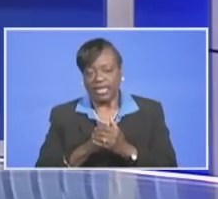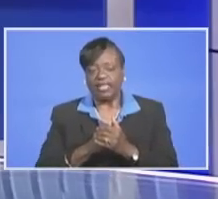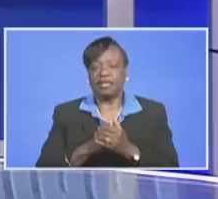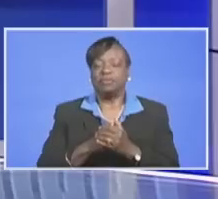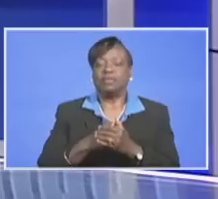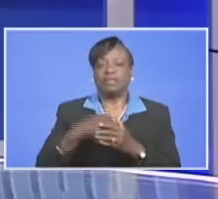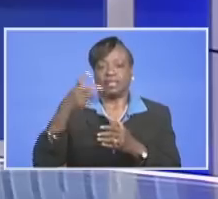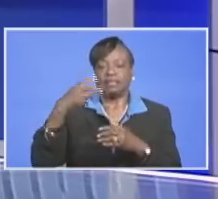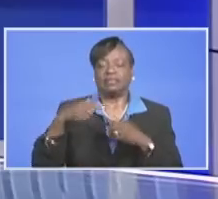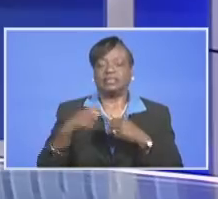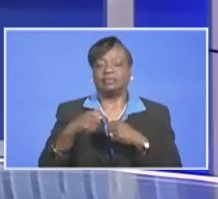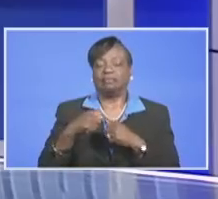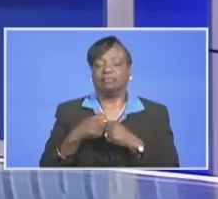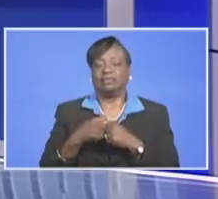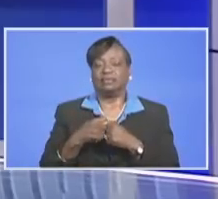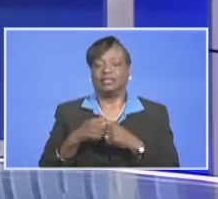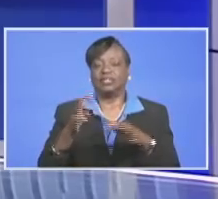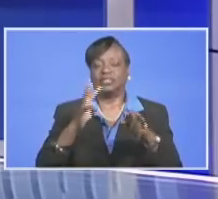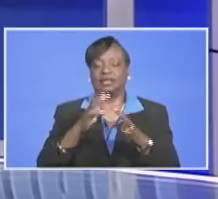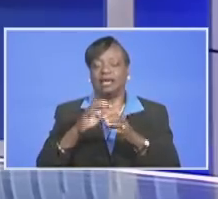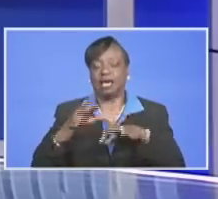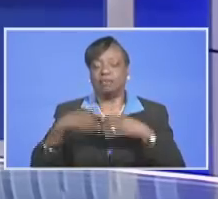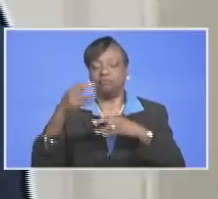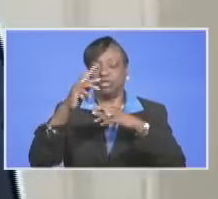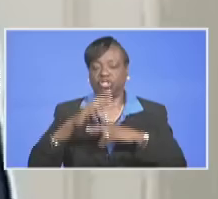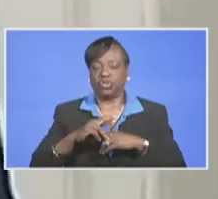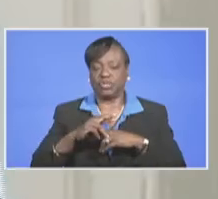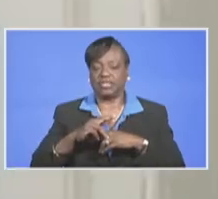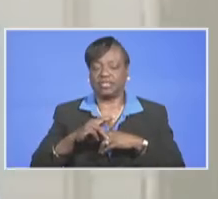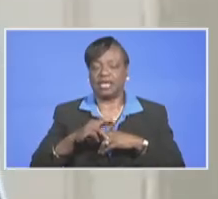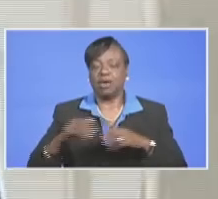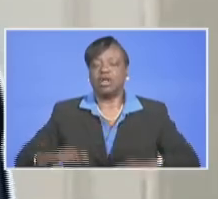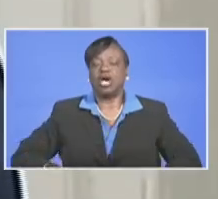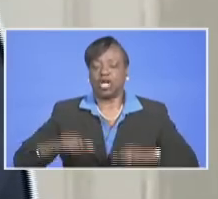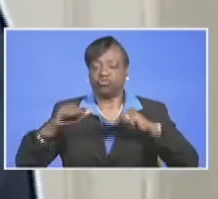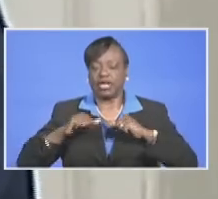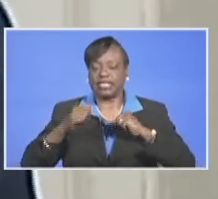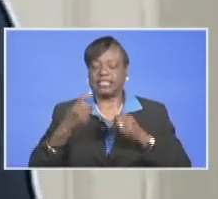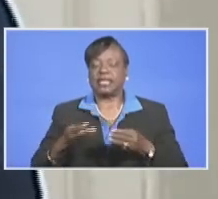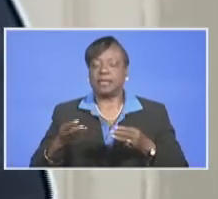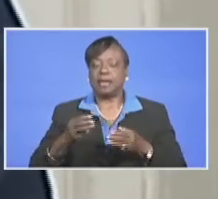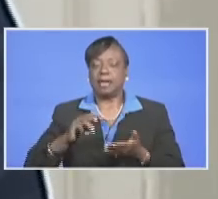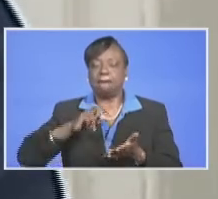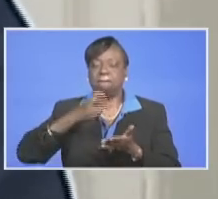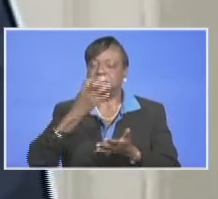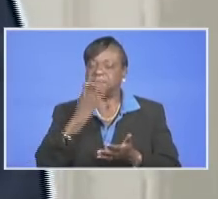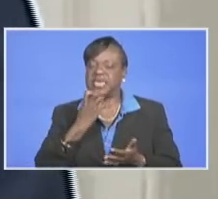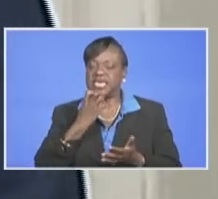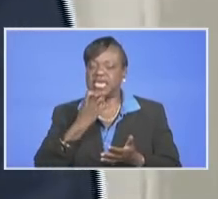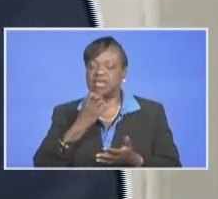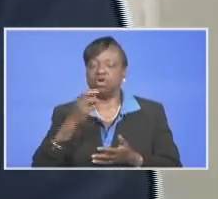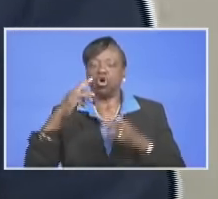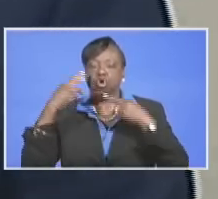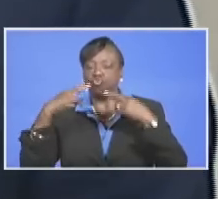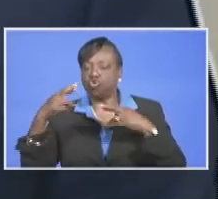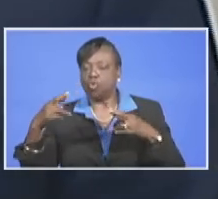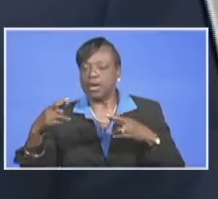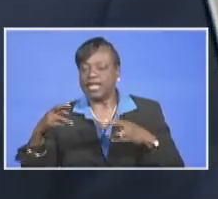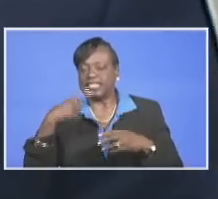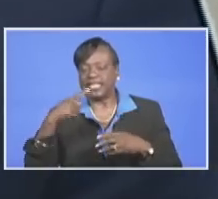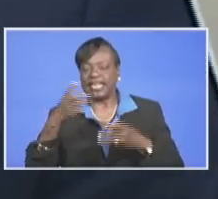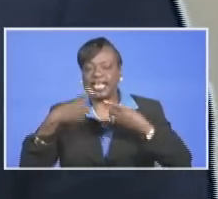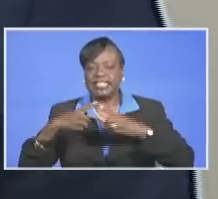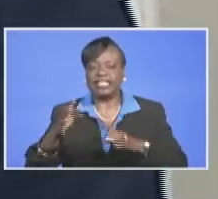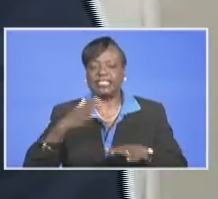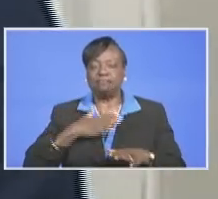dryers to benefit his business. I would like to address a mean and vicious rumor floating out in social media land that since my election to